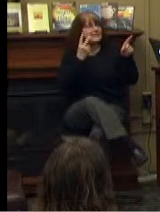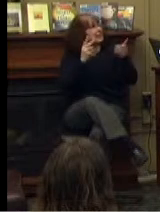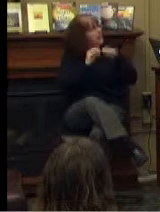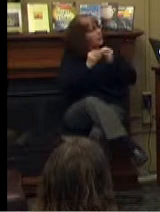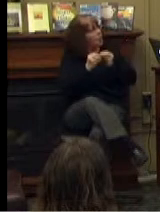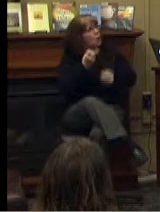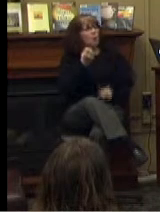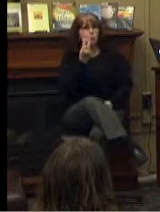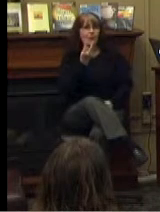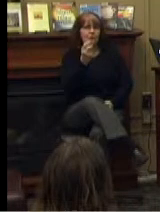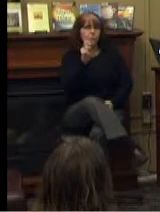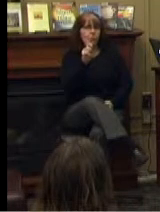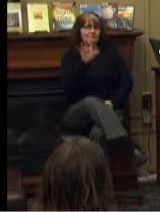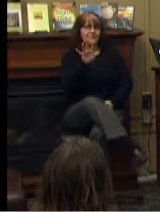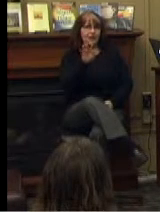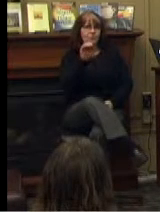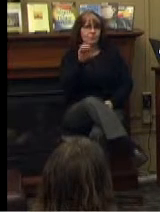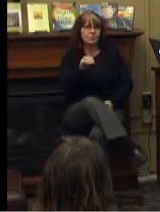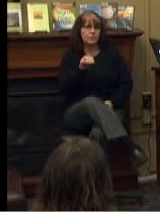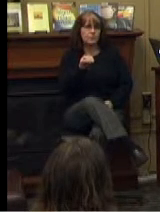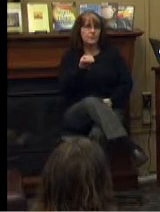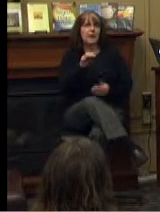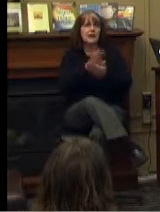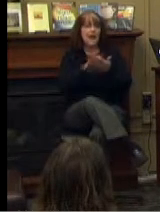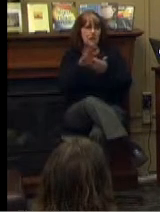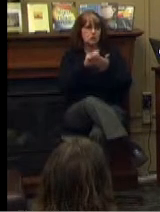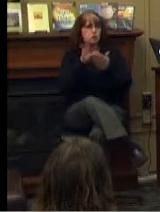12.5% of college students that self-report.